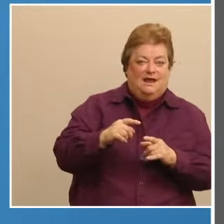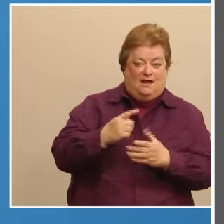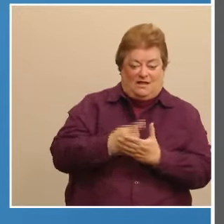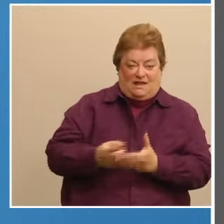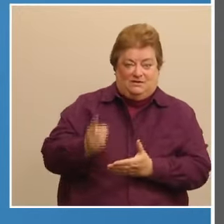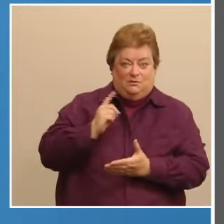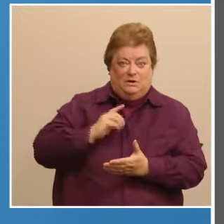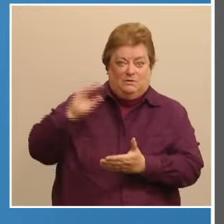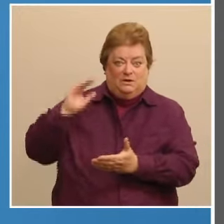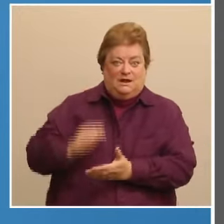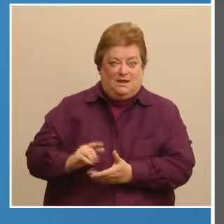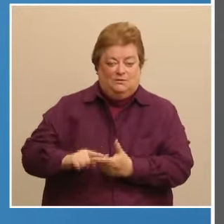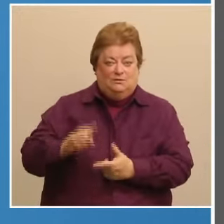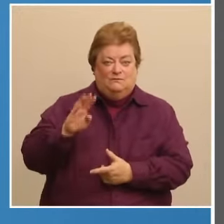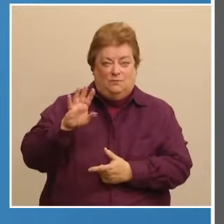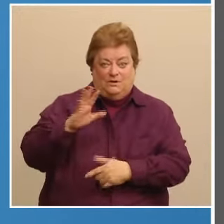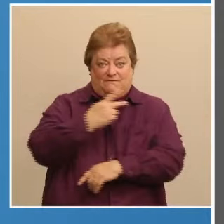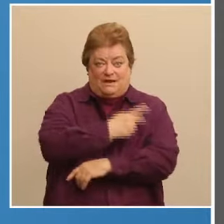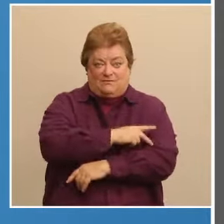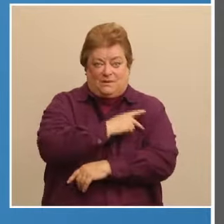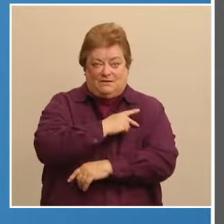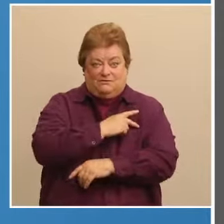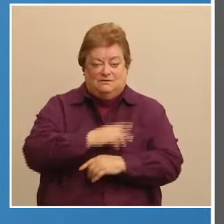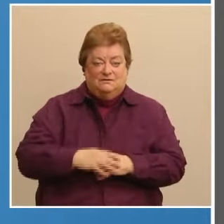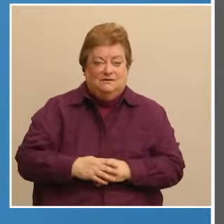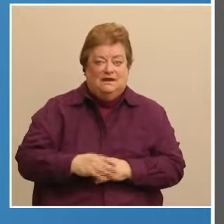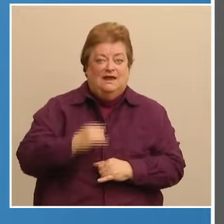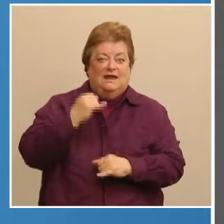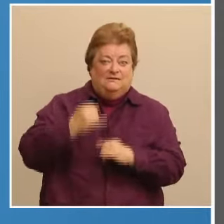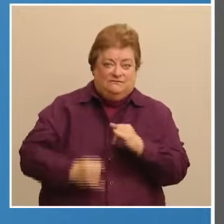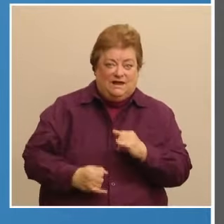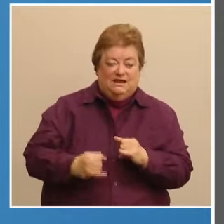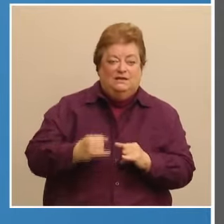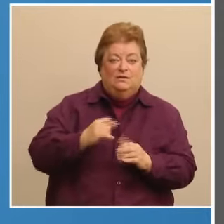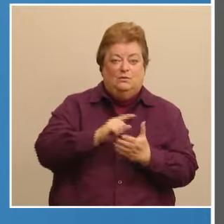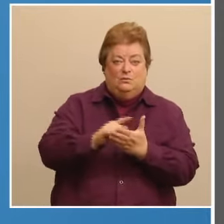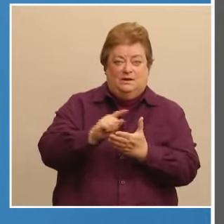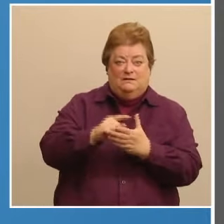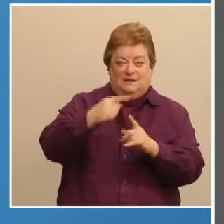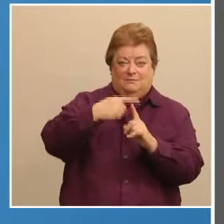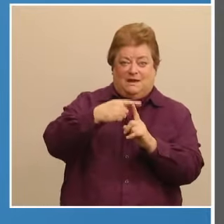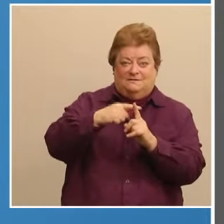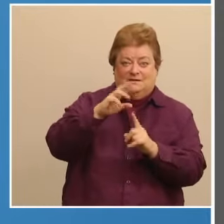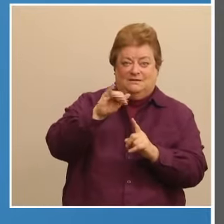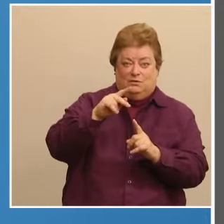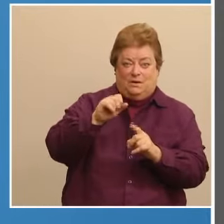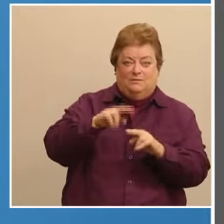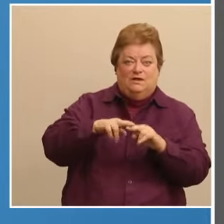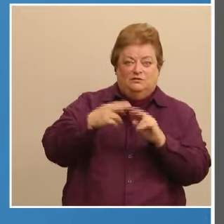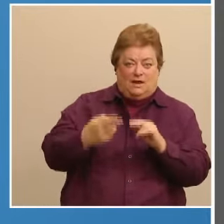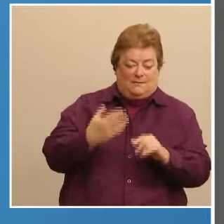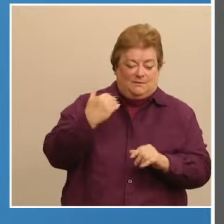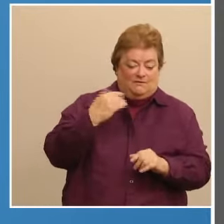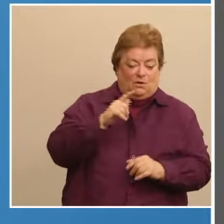we were down to just 45 patients. And finally, the weekly positivity rate has also dropped